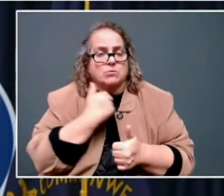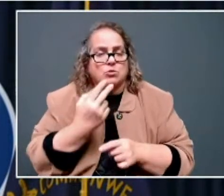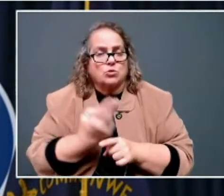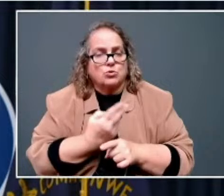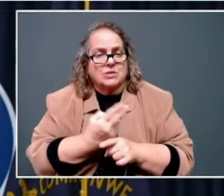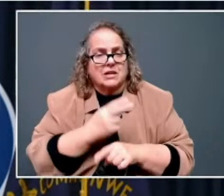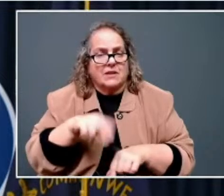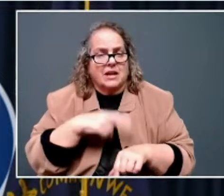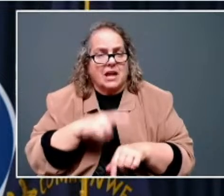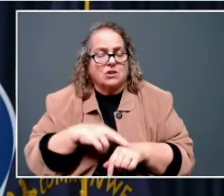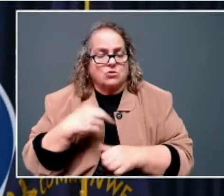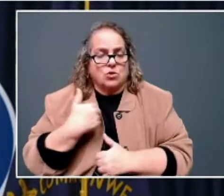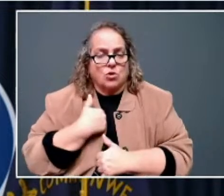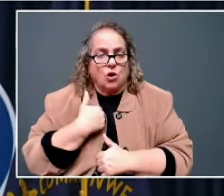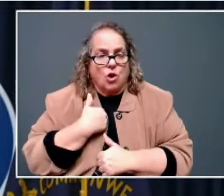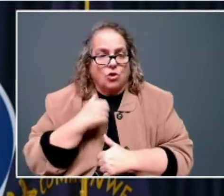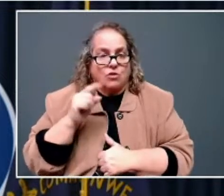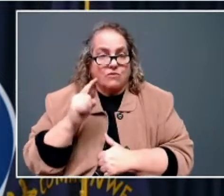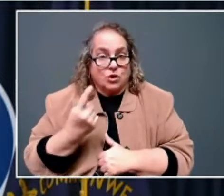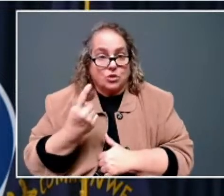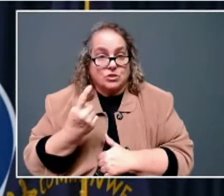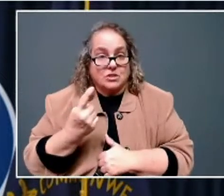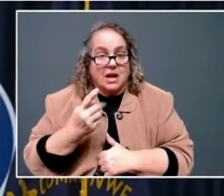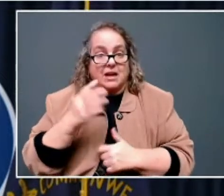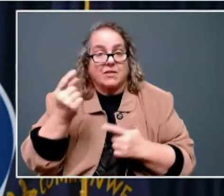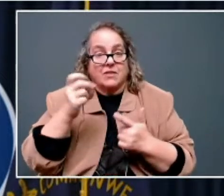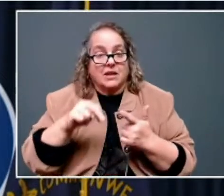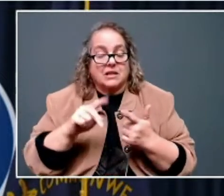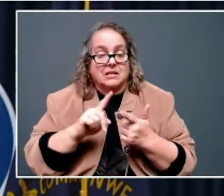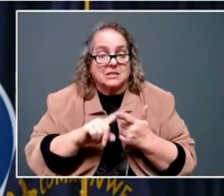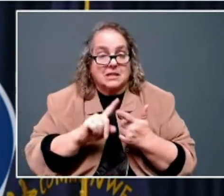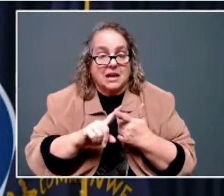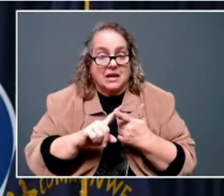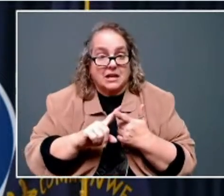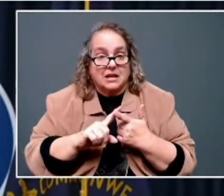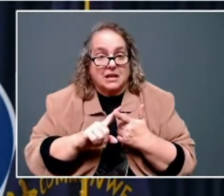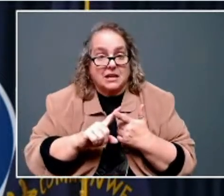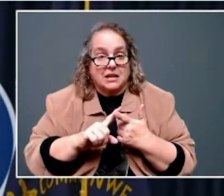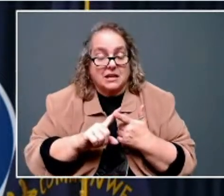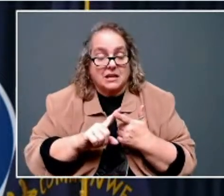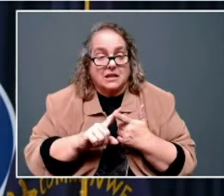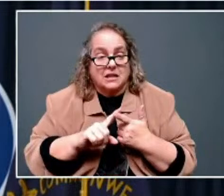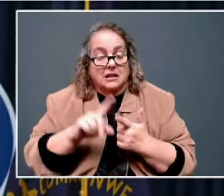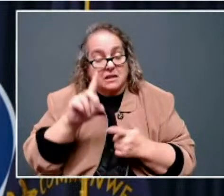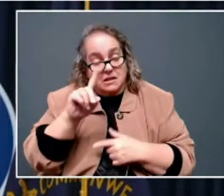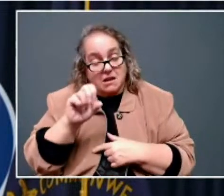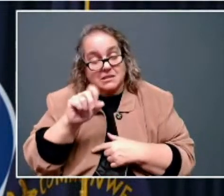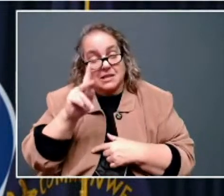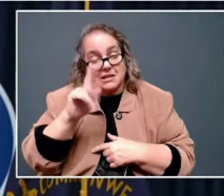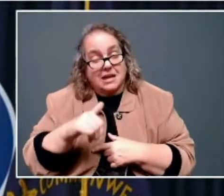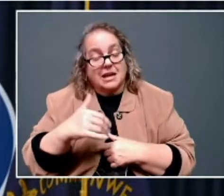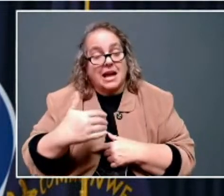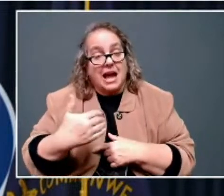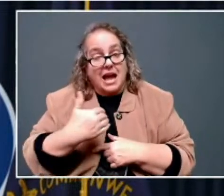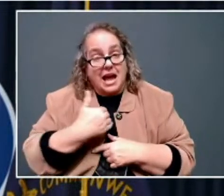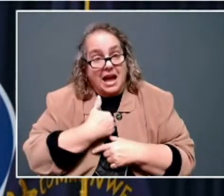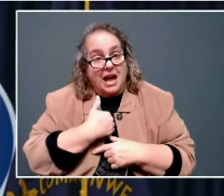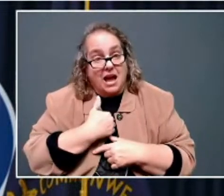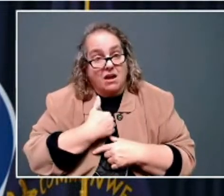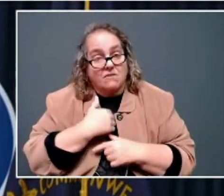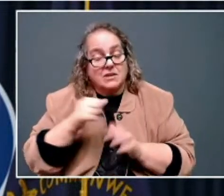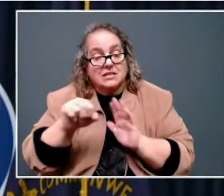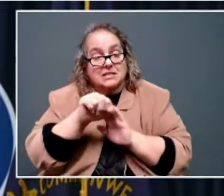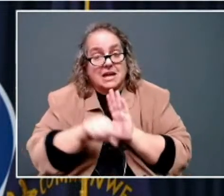Guard, first? And then second, does Kentucky have a statewide